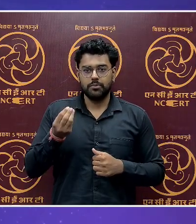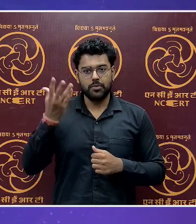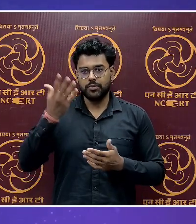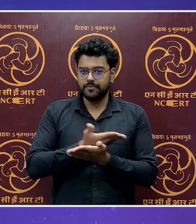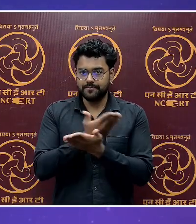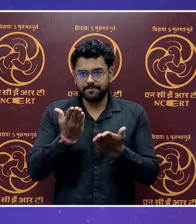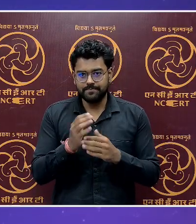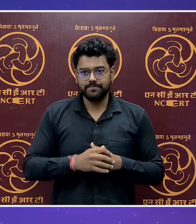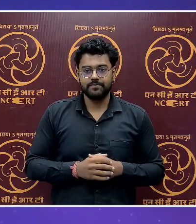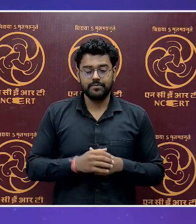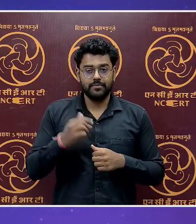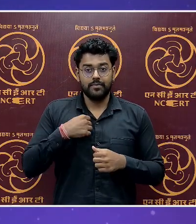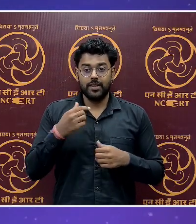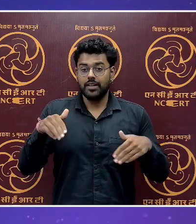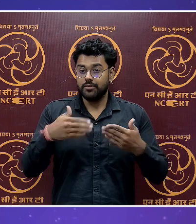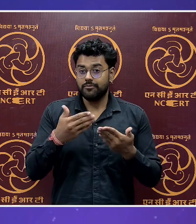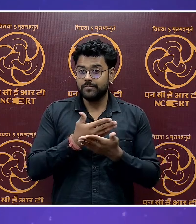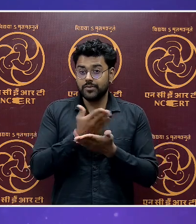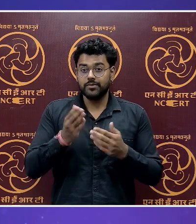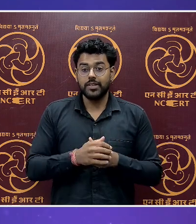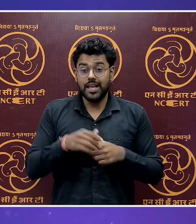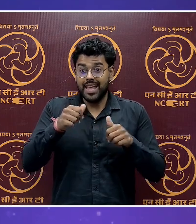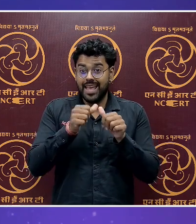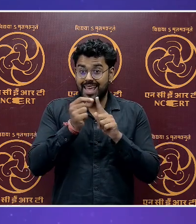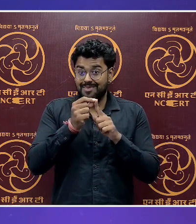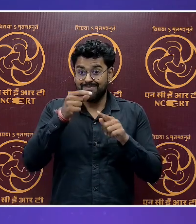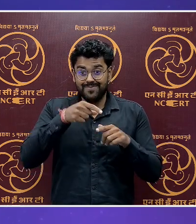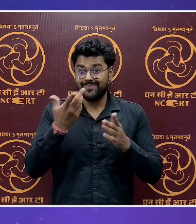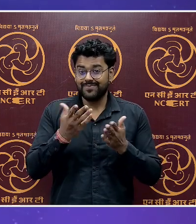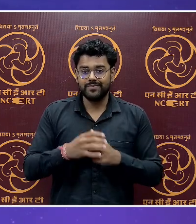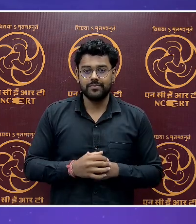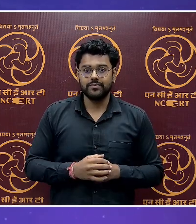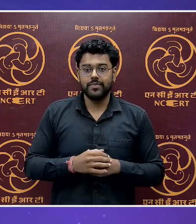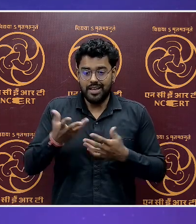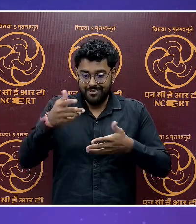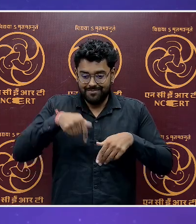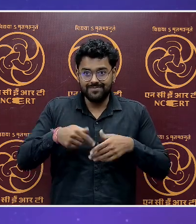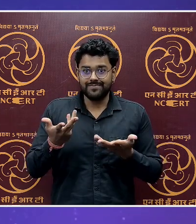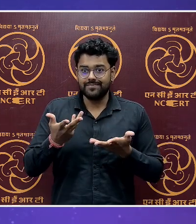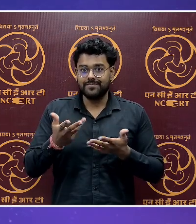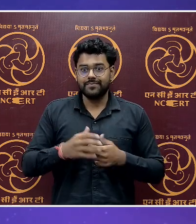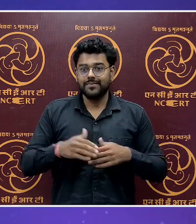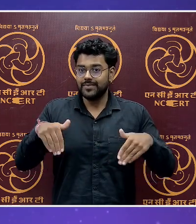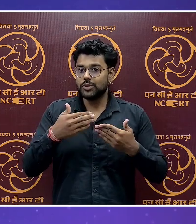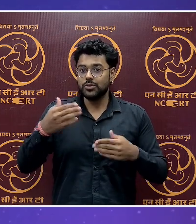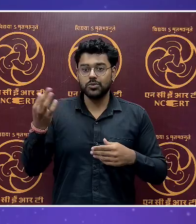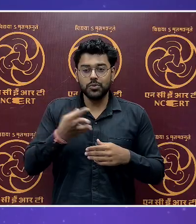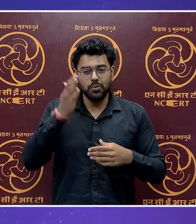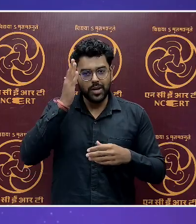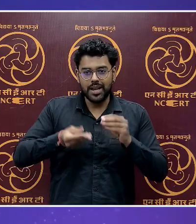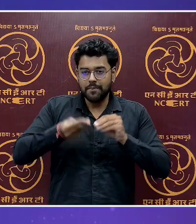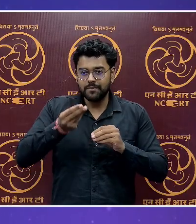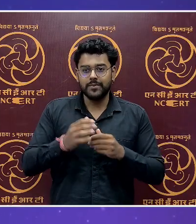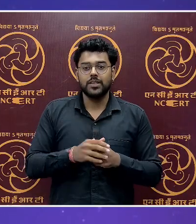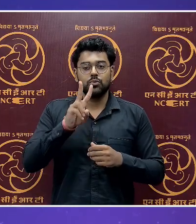morning, all of you. I just want to introduce you that exactly what PRASHAST here and what we are going to introduce with the PRASHAST